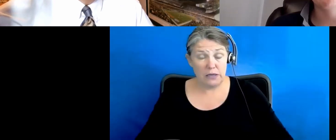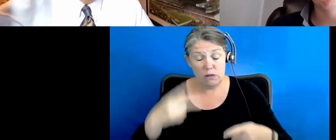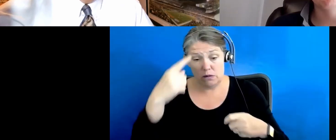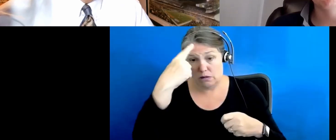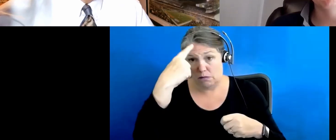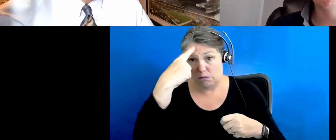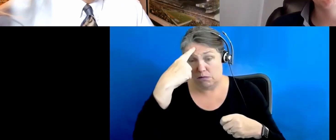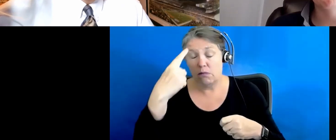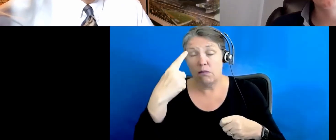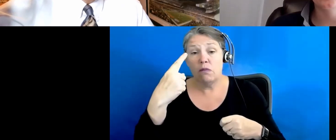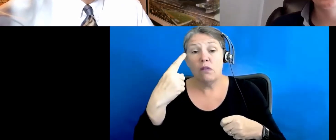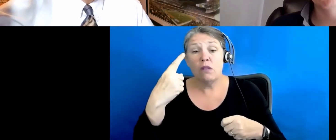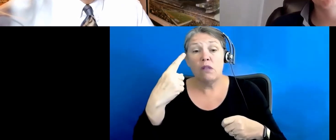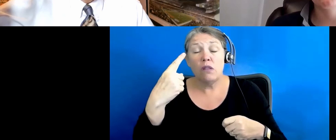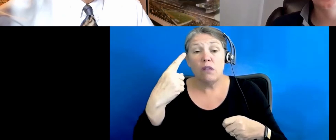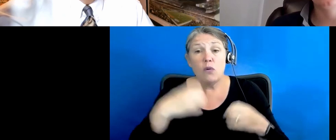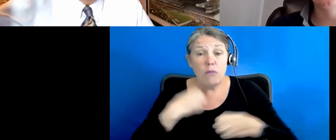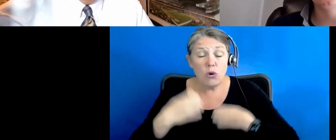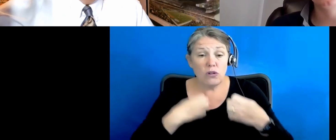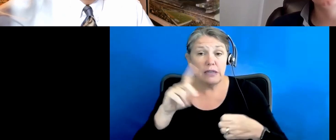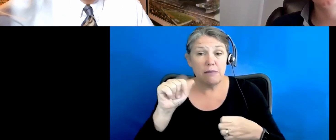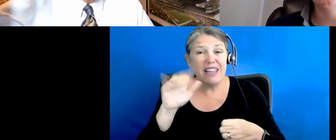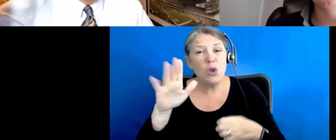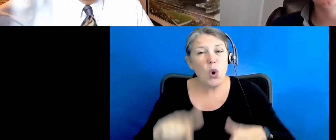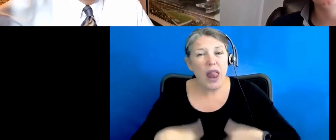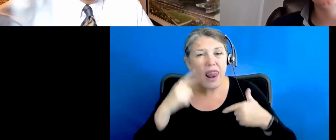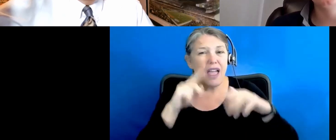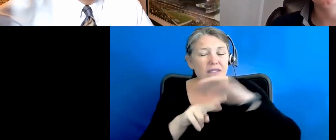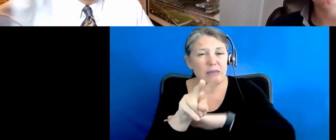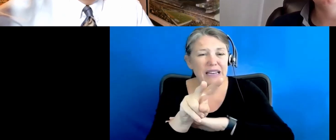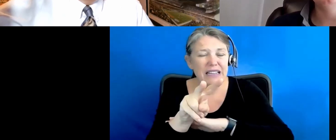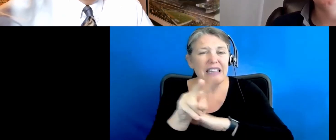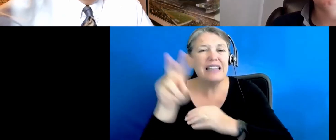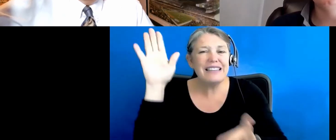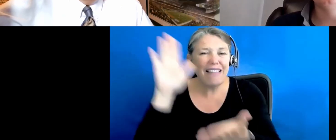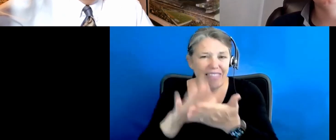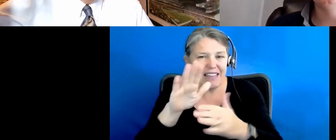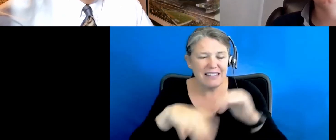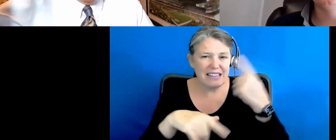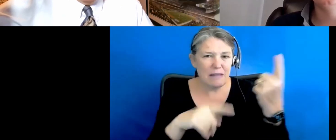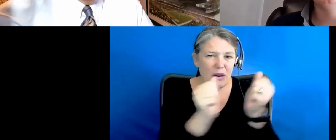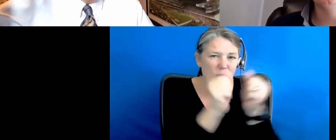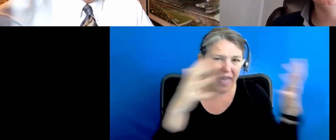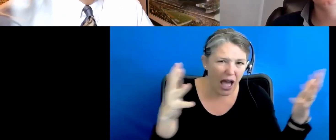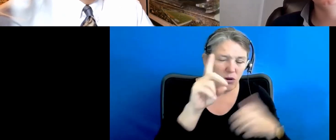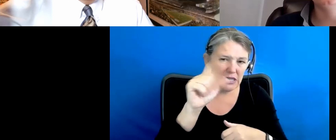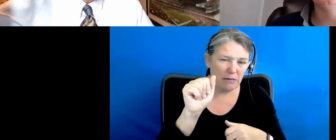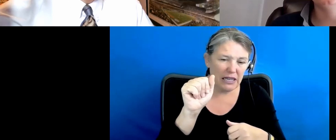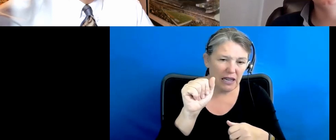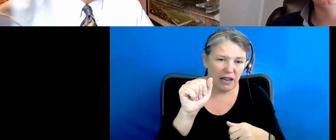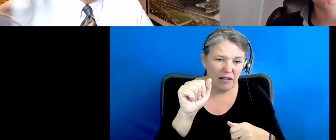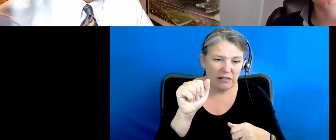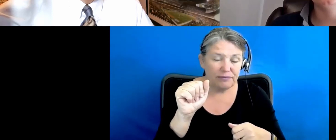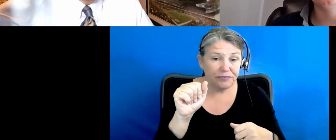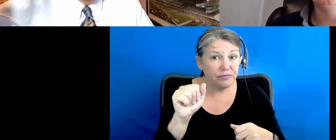disability, your life expectancy is less than that of someone without a disability. You're at a higher risk for early onset